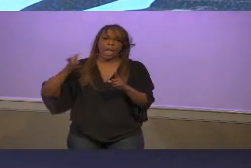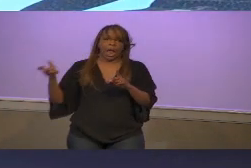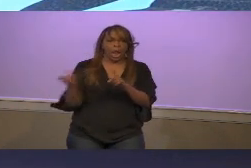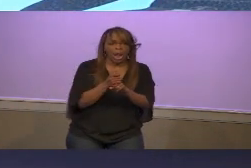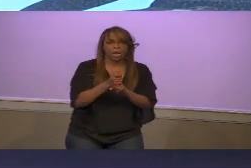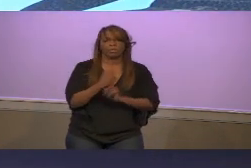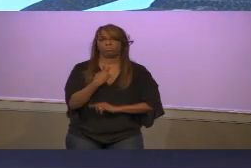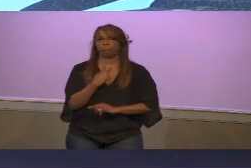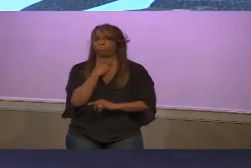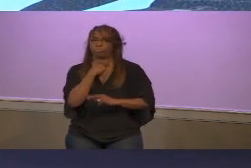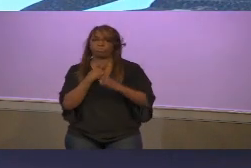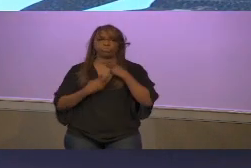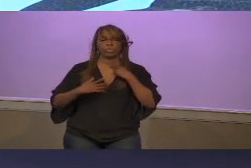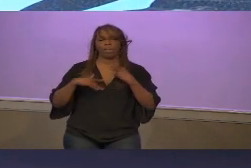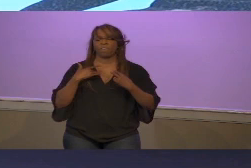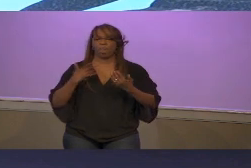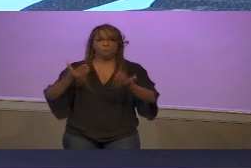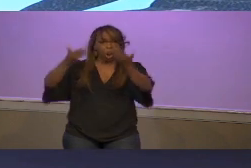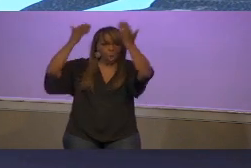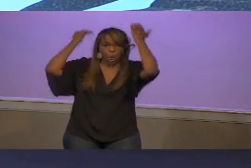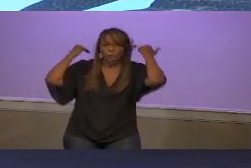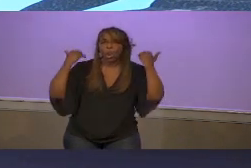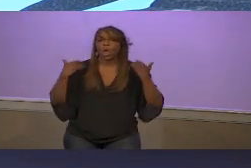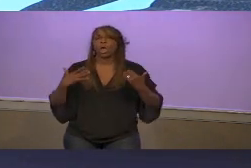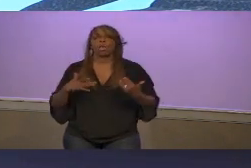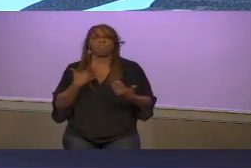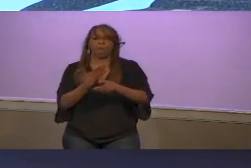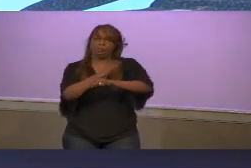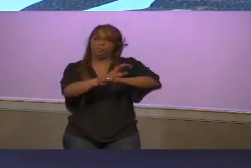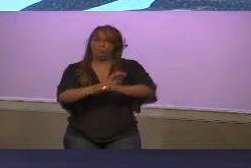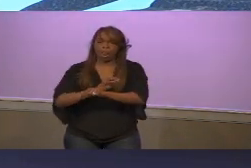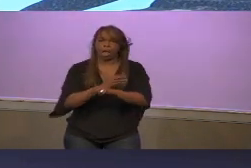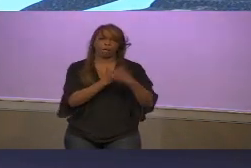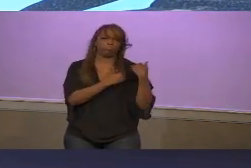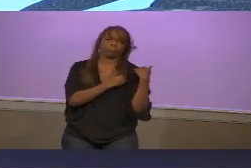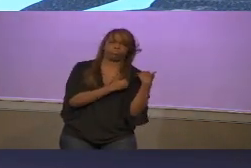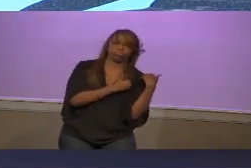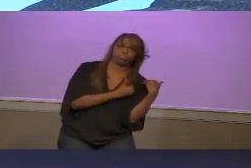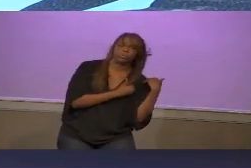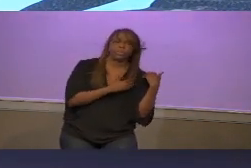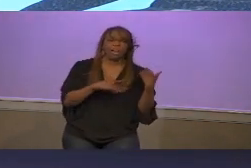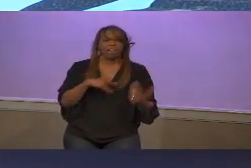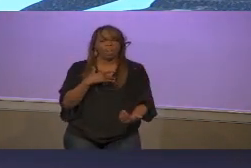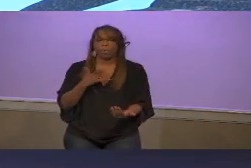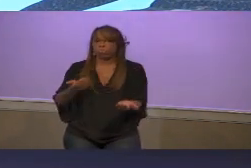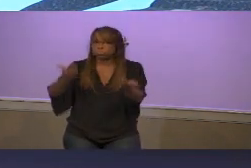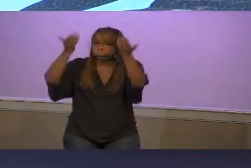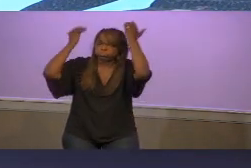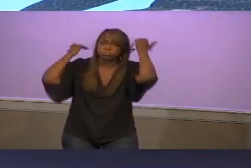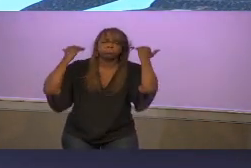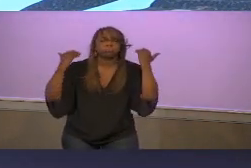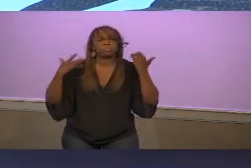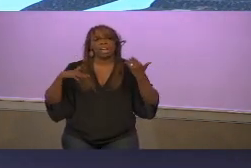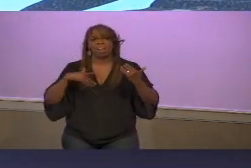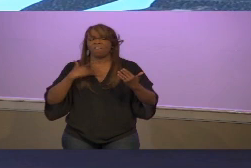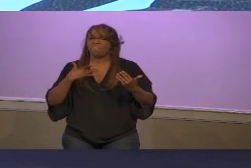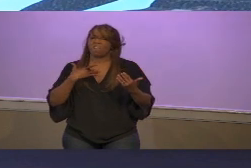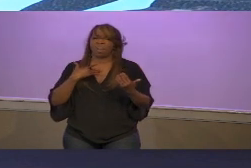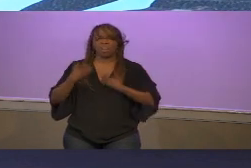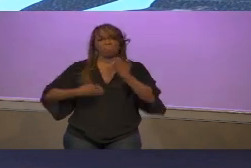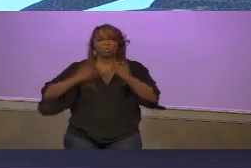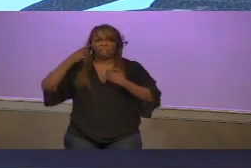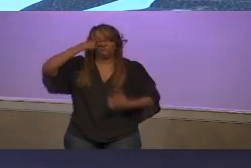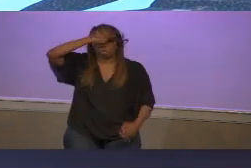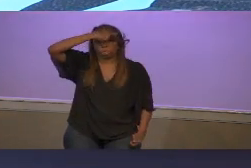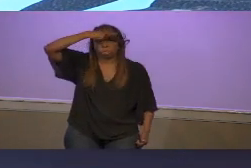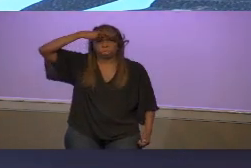in, the bondages that had held you under, the prisons that had